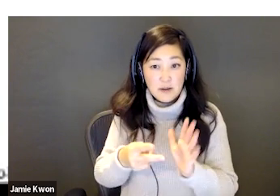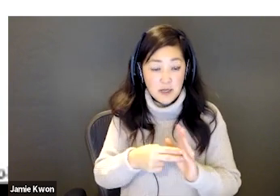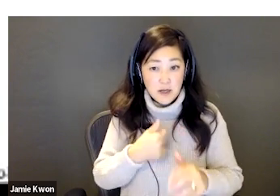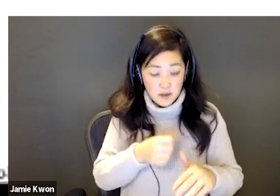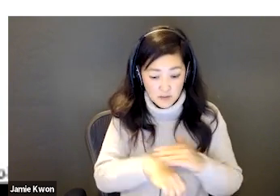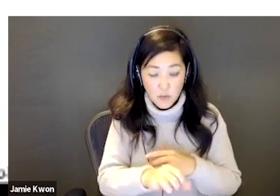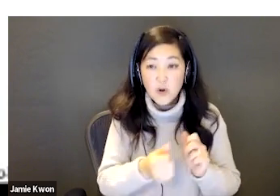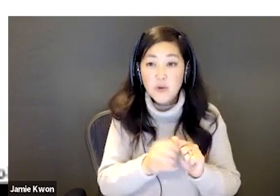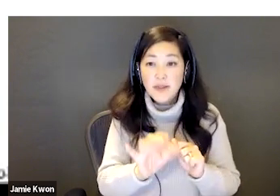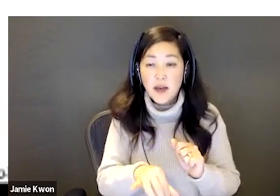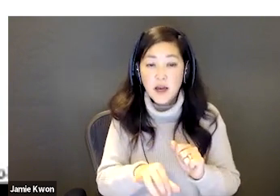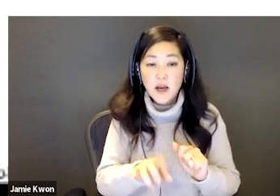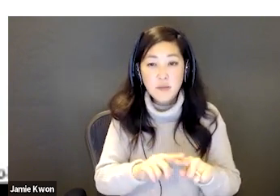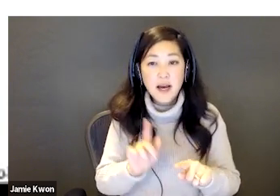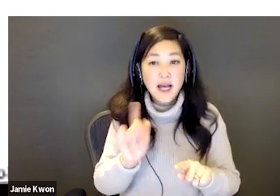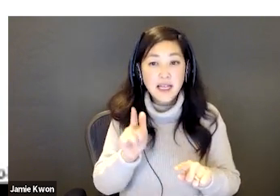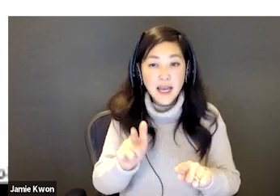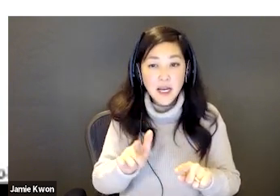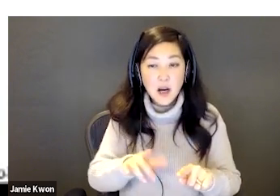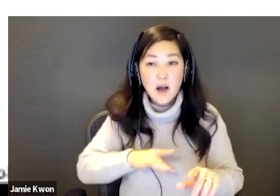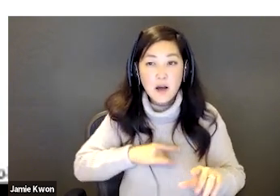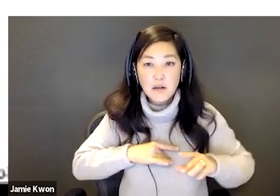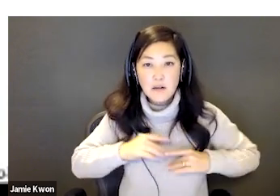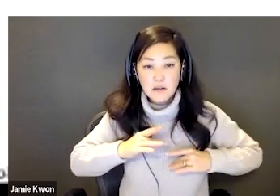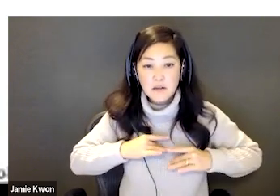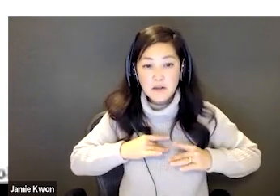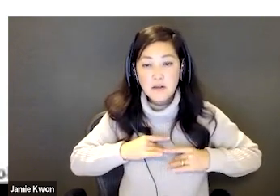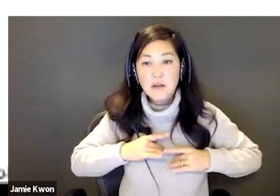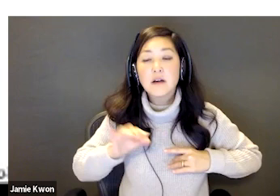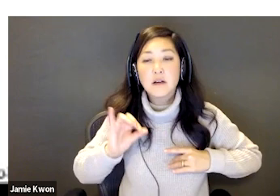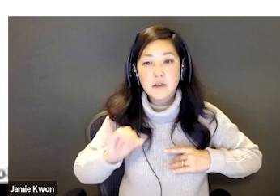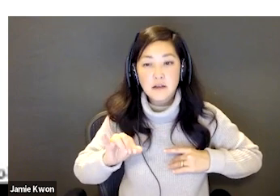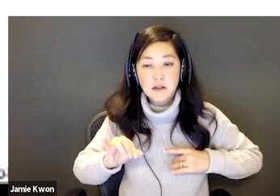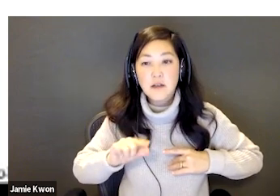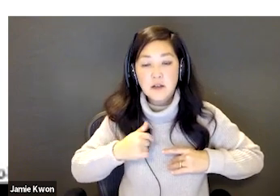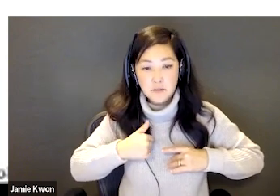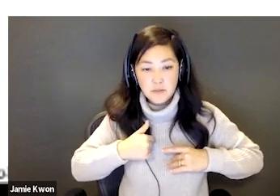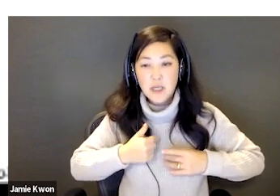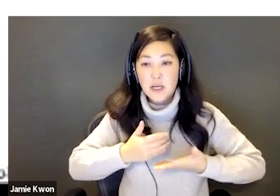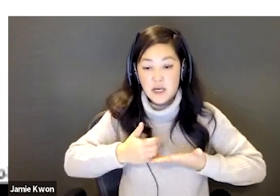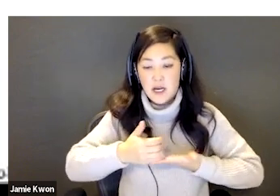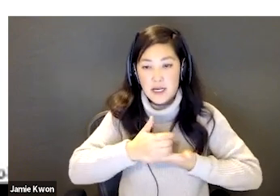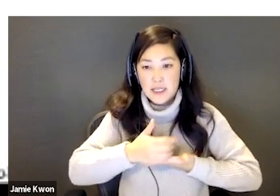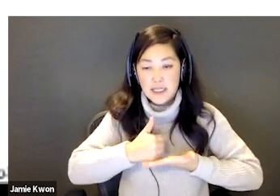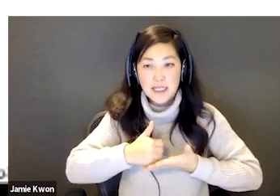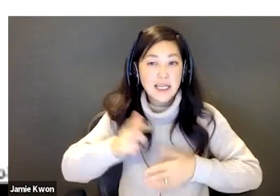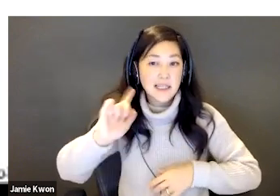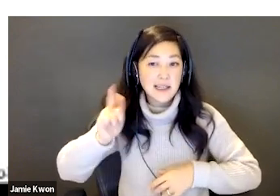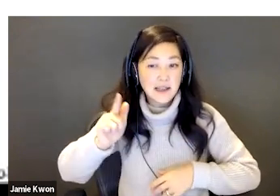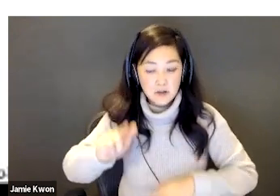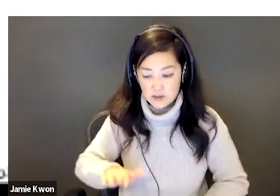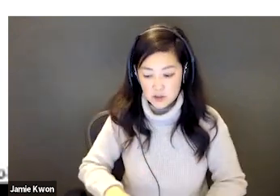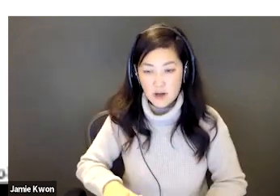like treasures along the way. So that acquired means I collected it as an adult or as a